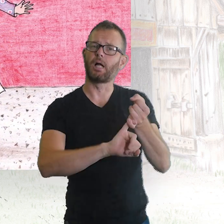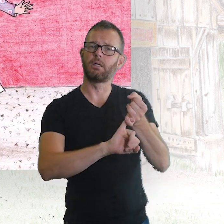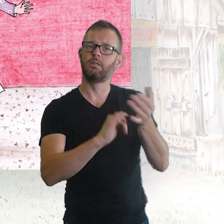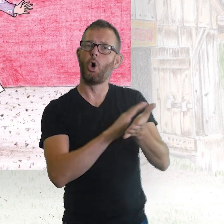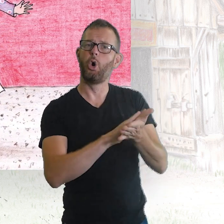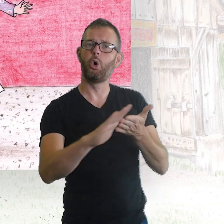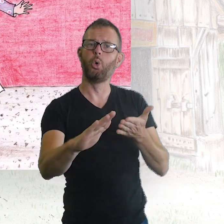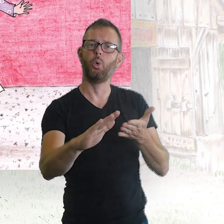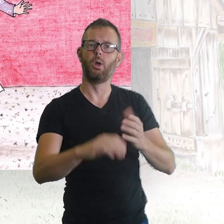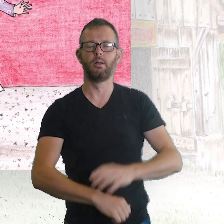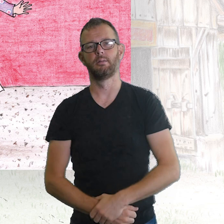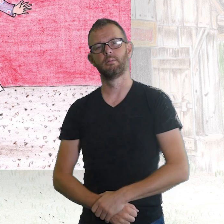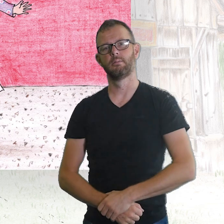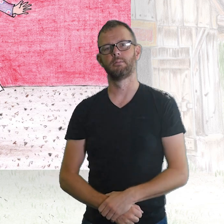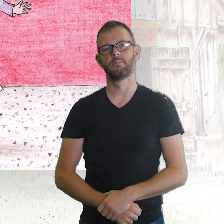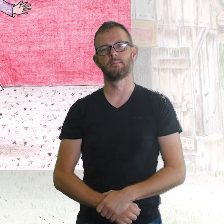Sutton Hoo.